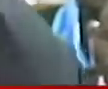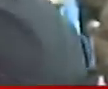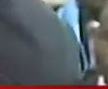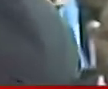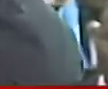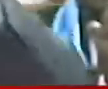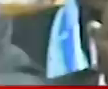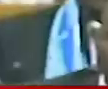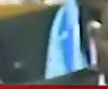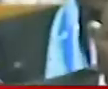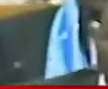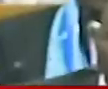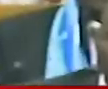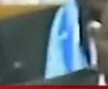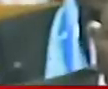Hear me, Kenyans.